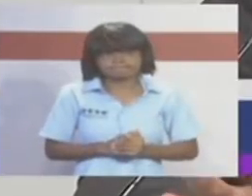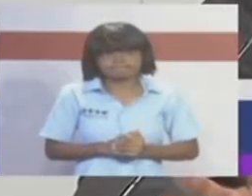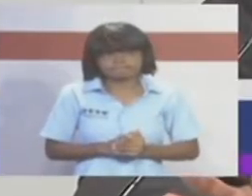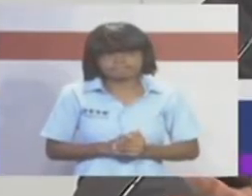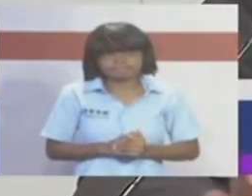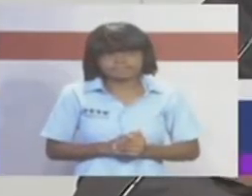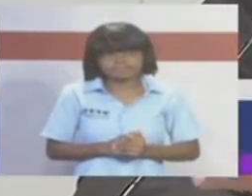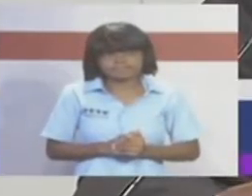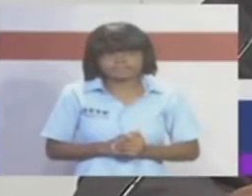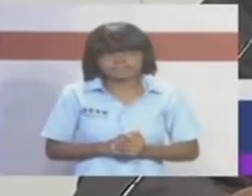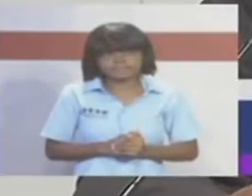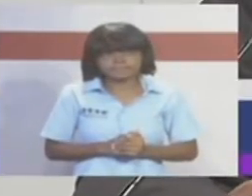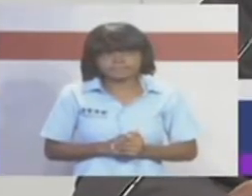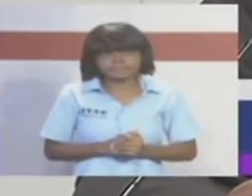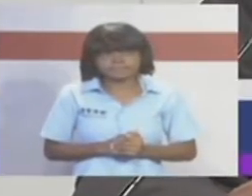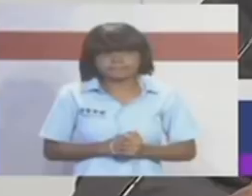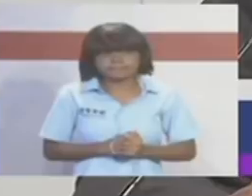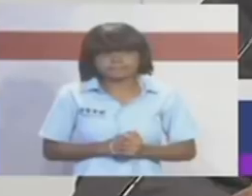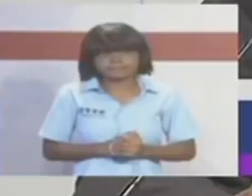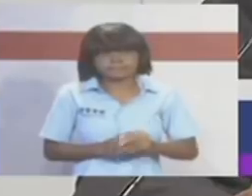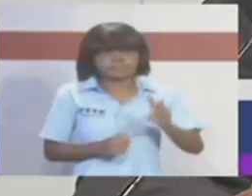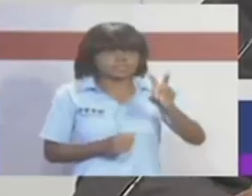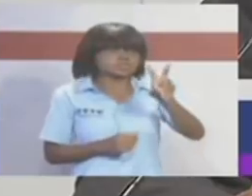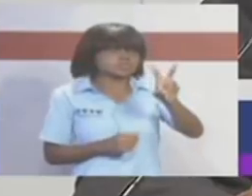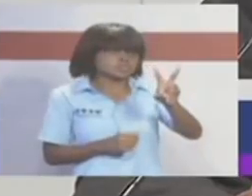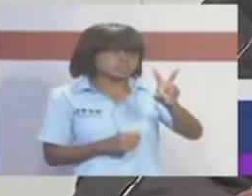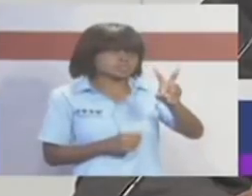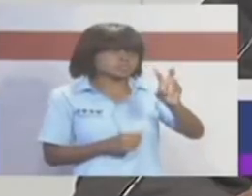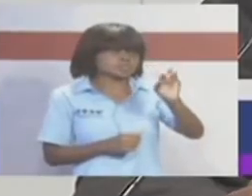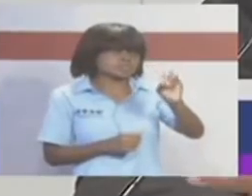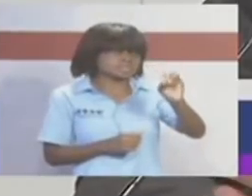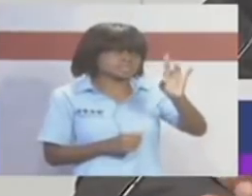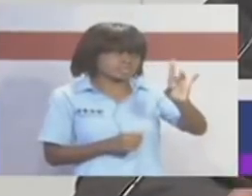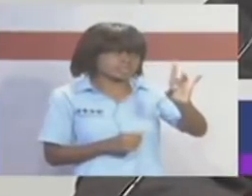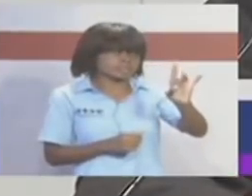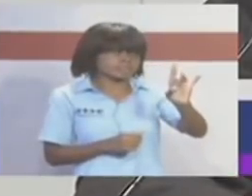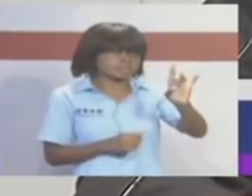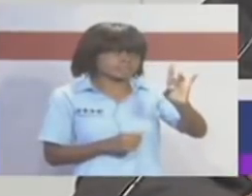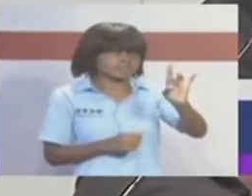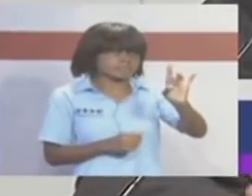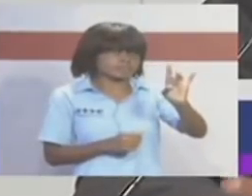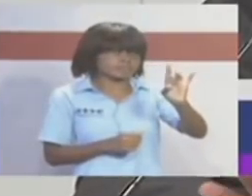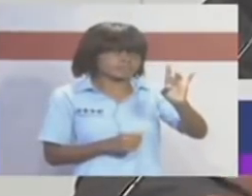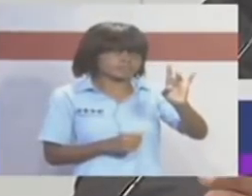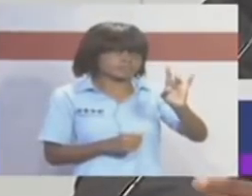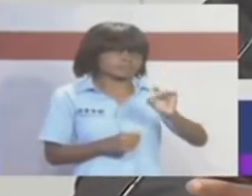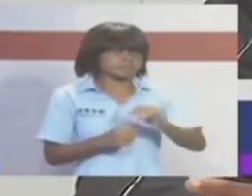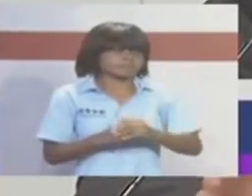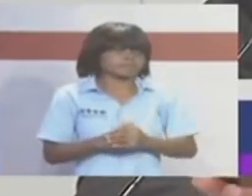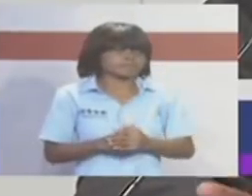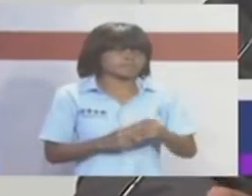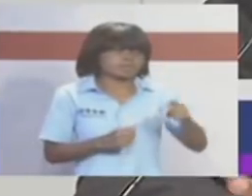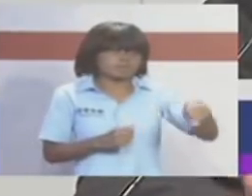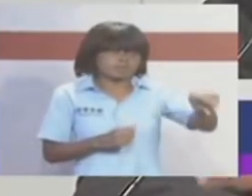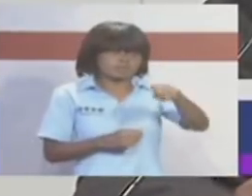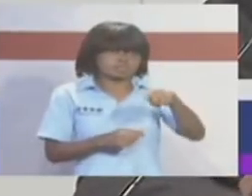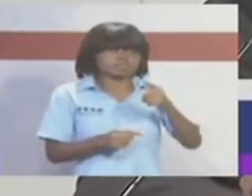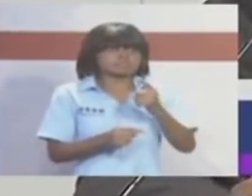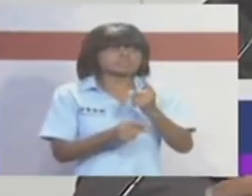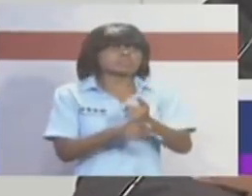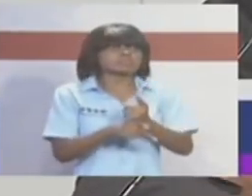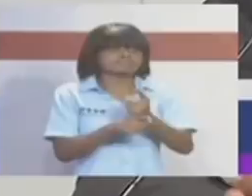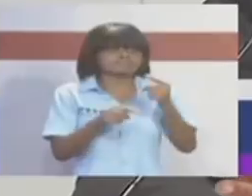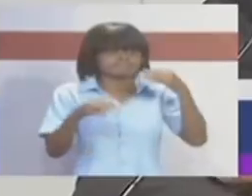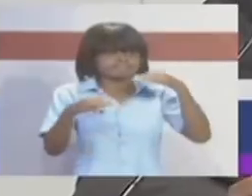but so 208 of the 259 were regular dialysis patients. The others were just about to need dialysis, but they were all considered stage